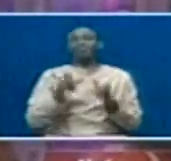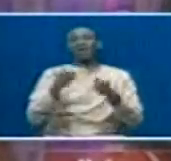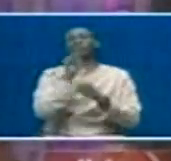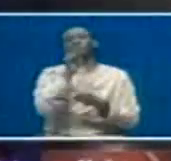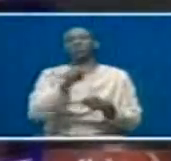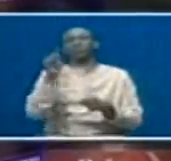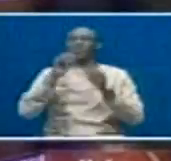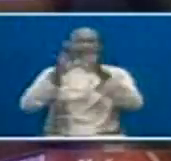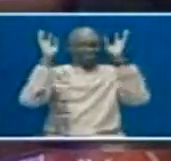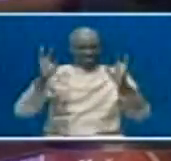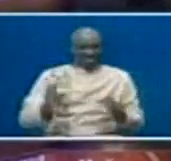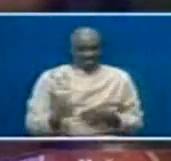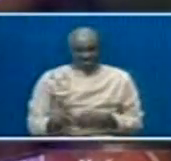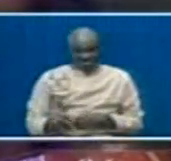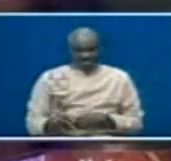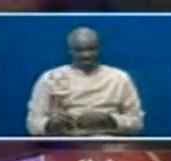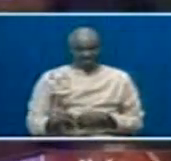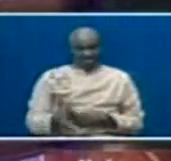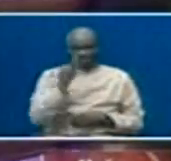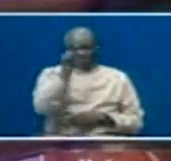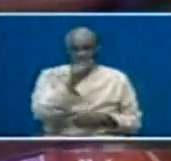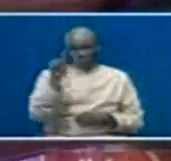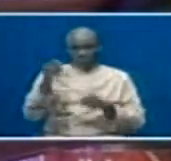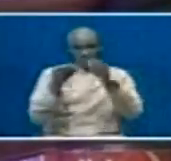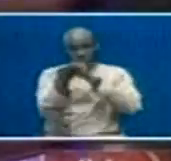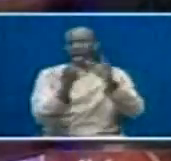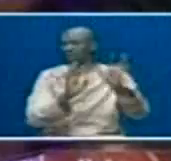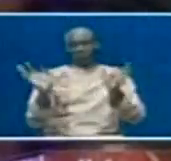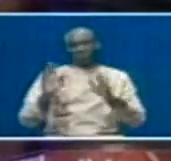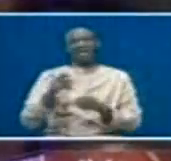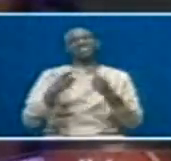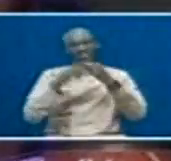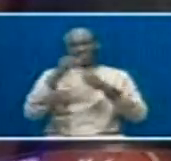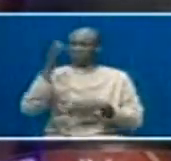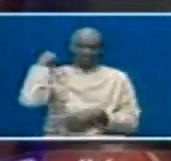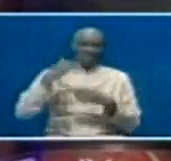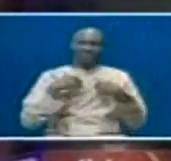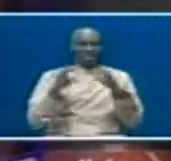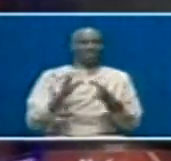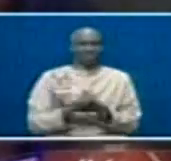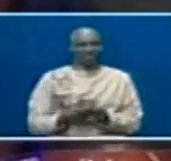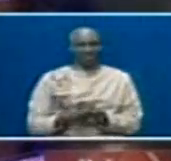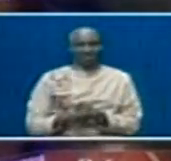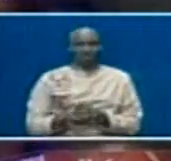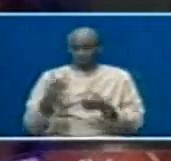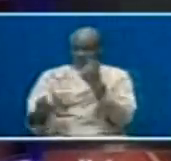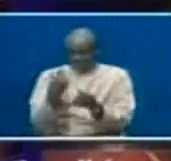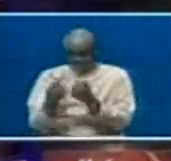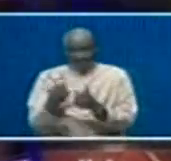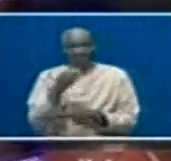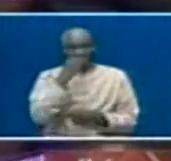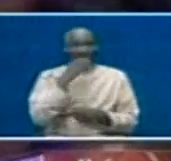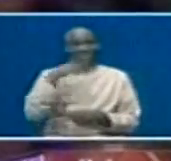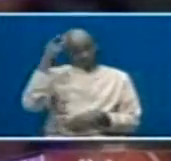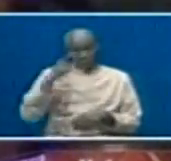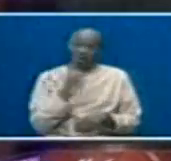the 60s. We're talking about microwave in the 60s. I don't know microwave in the 60s. So you take out a little, heat it? Yeah, eat it, and then the